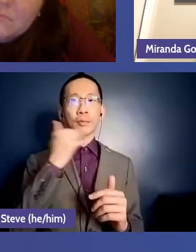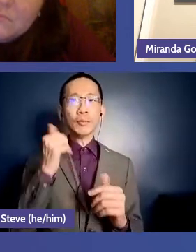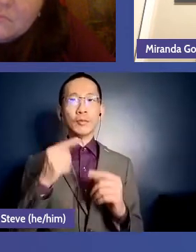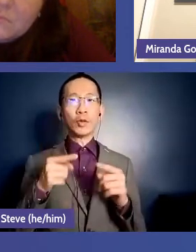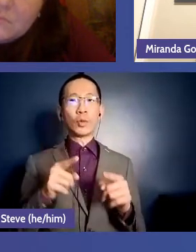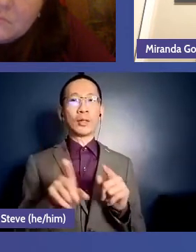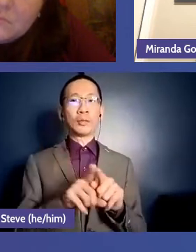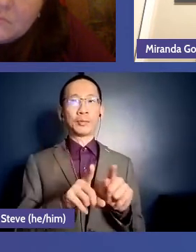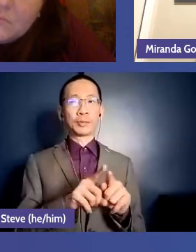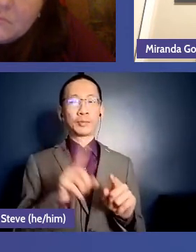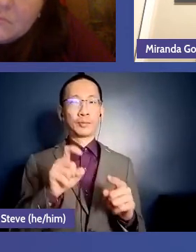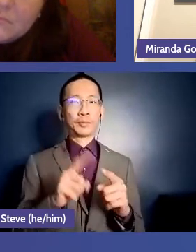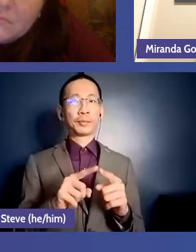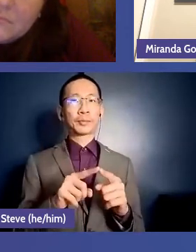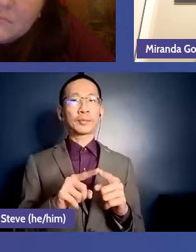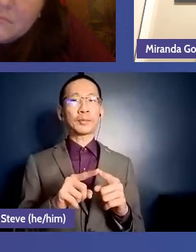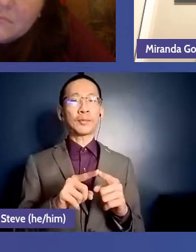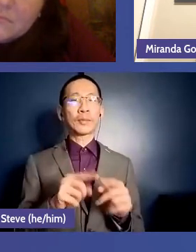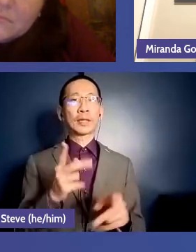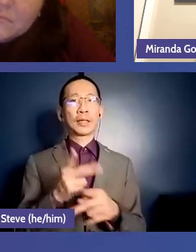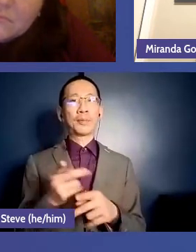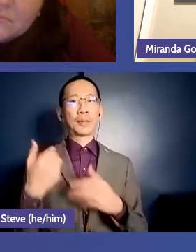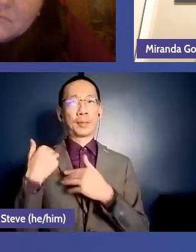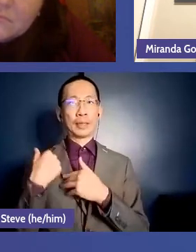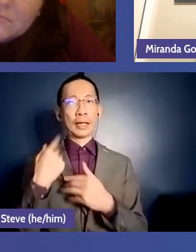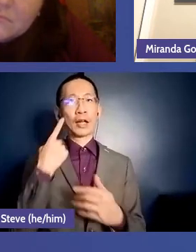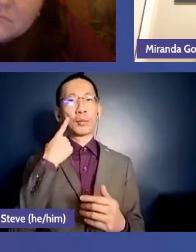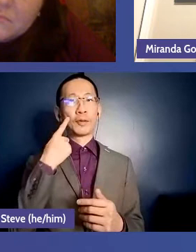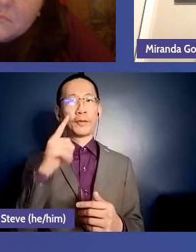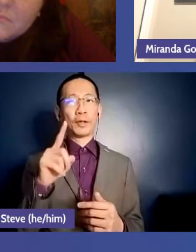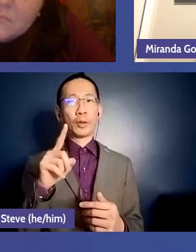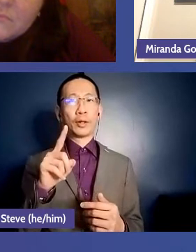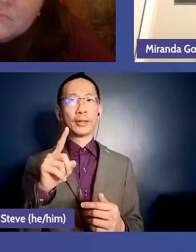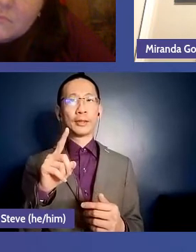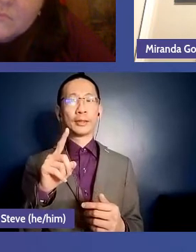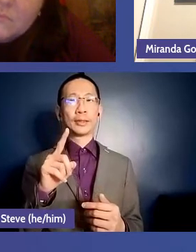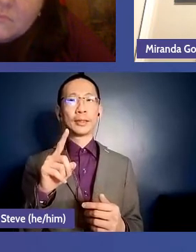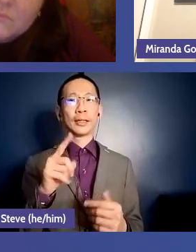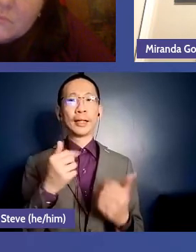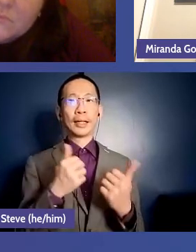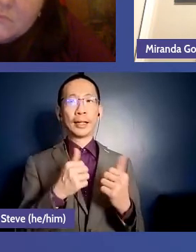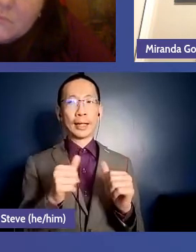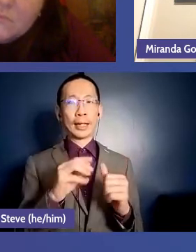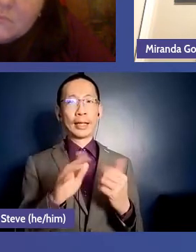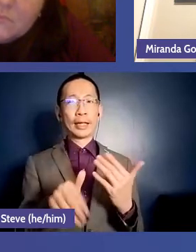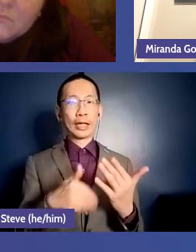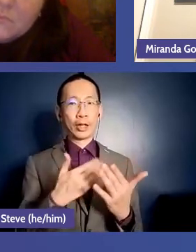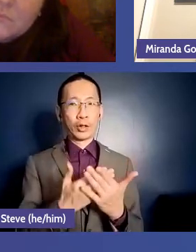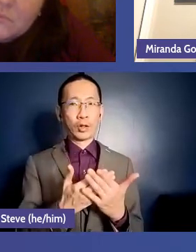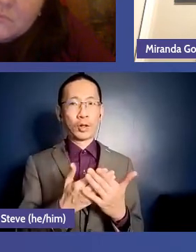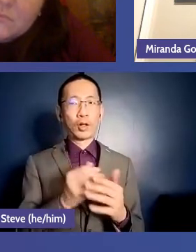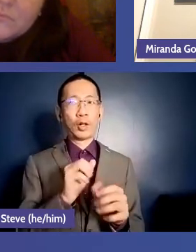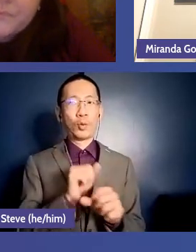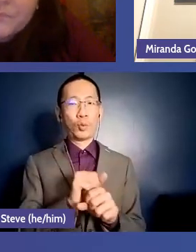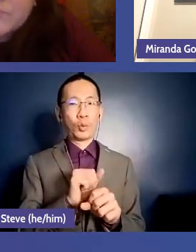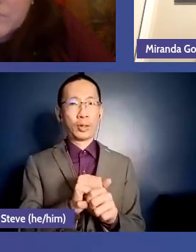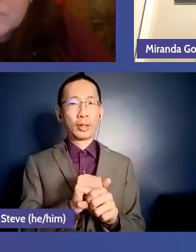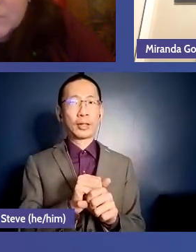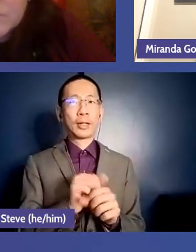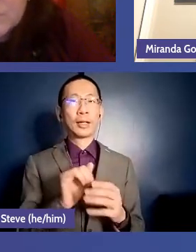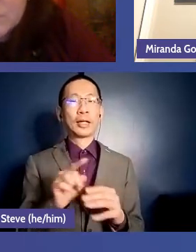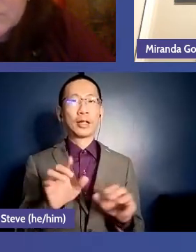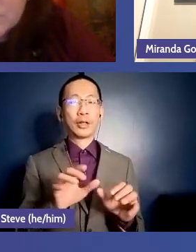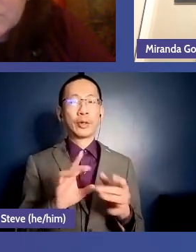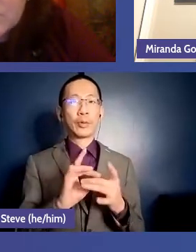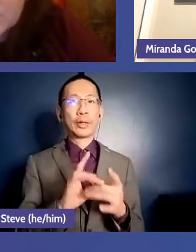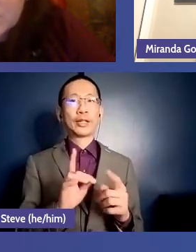also needing to hold them accountable for any and all work that they're doing in